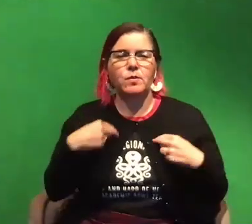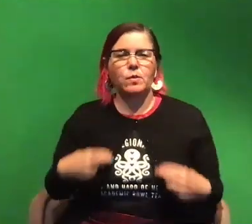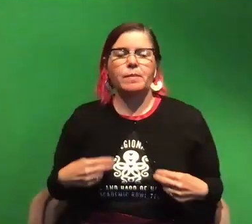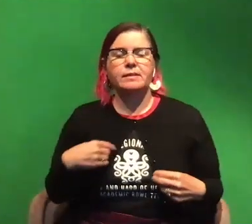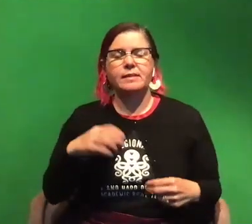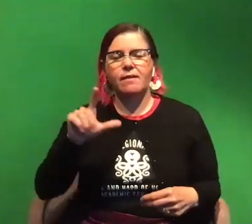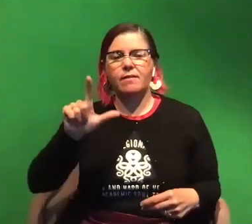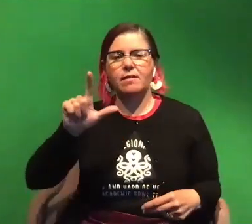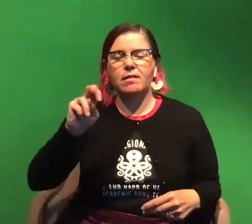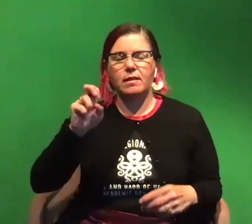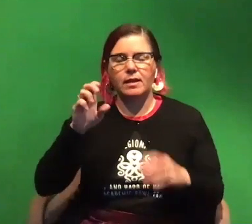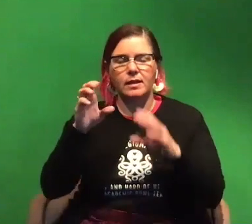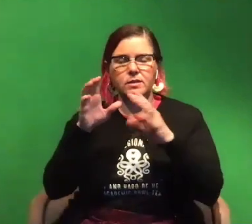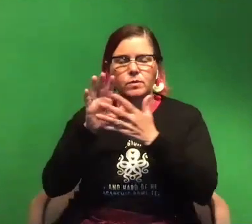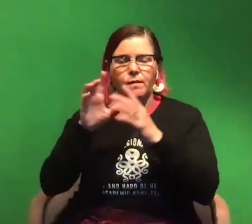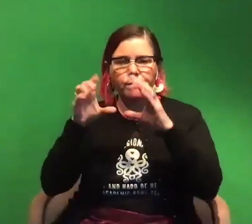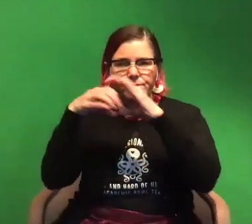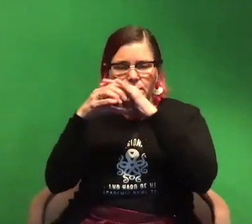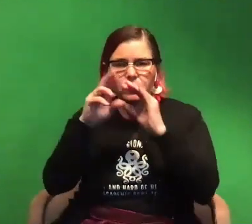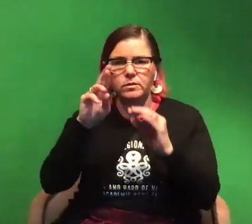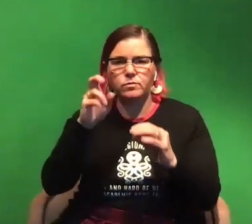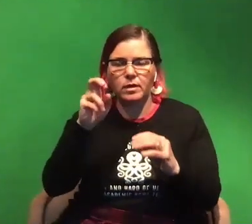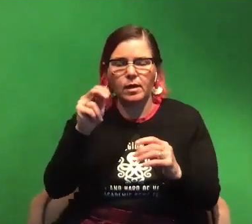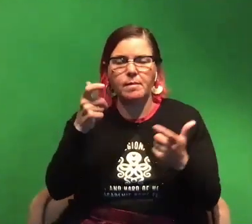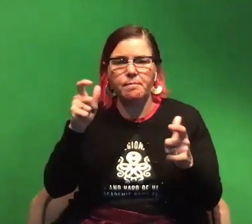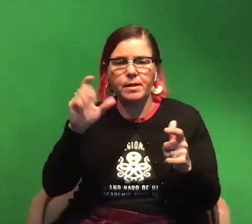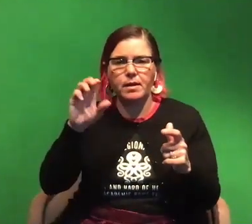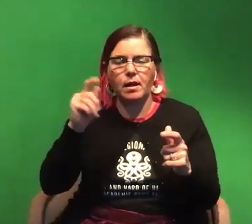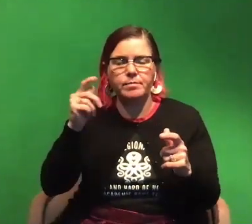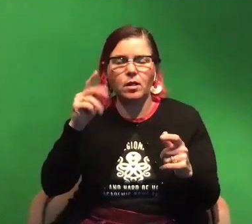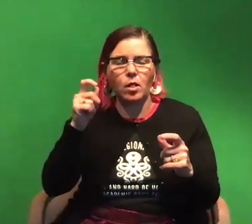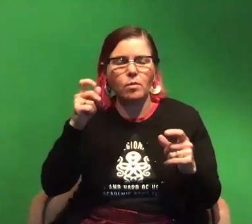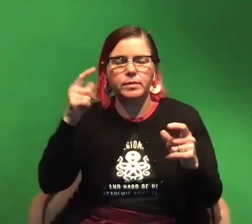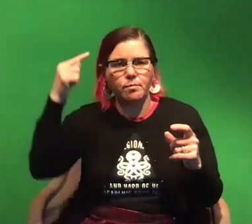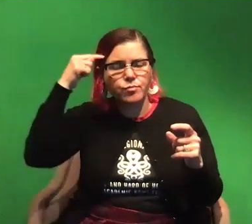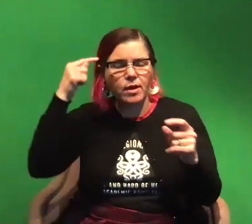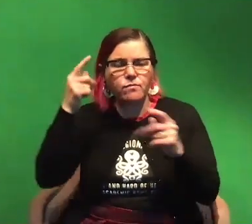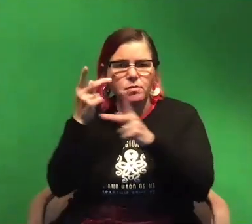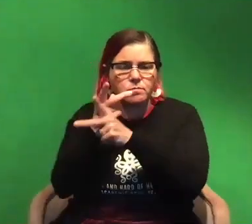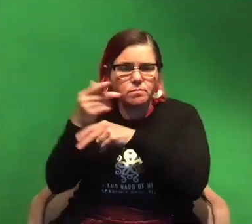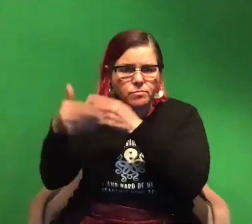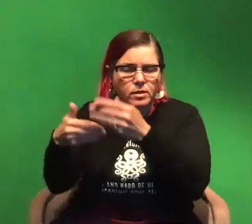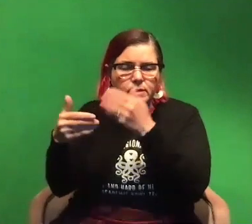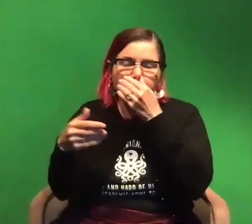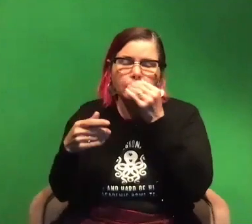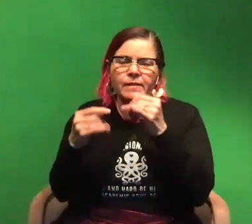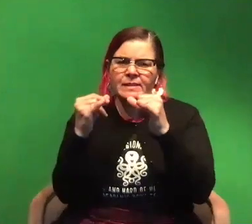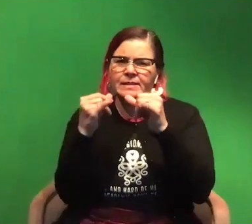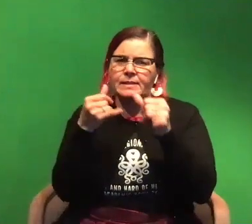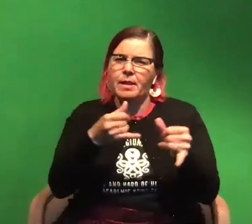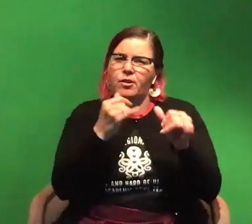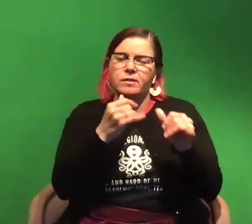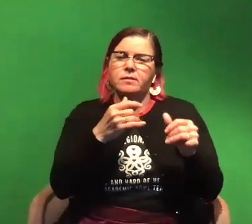that focuses an image onto a retina. Big optic lobes for processing that. And so there's a lot of similarities that they have